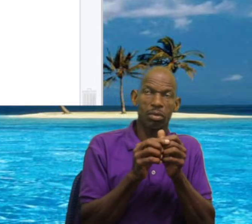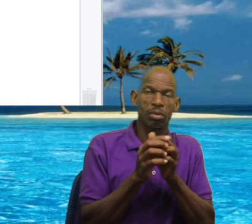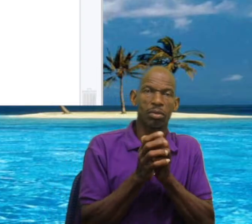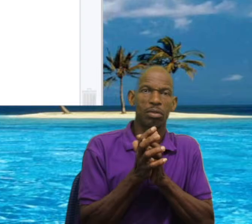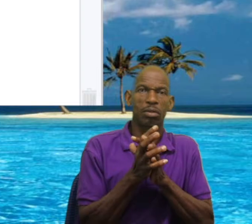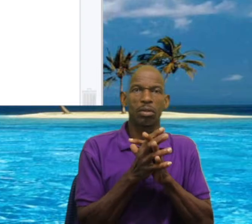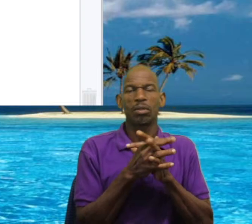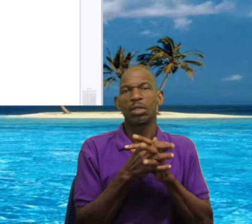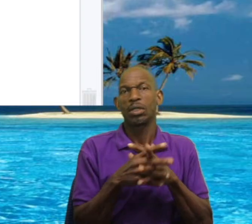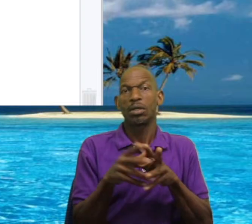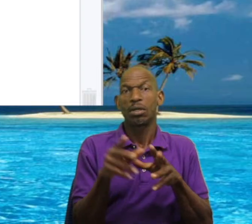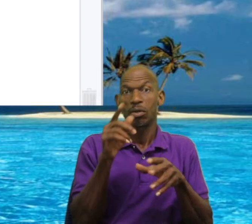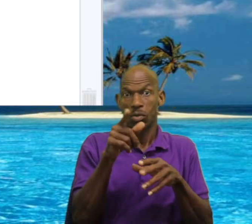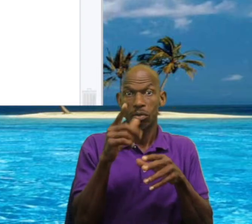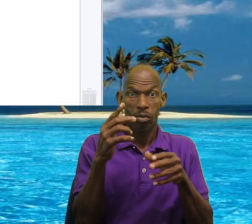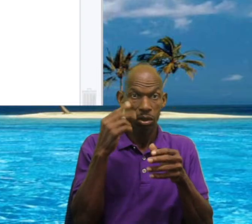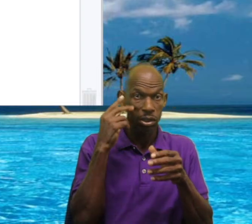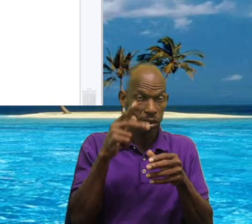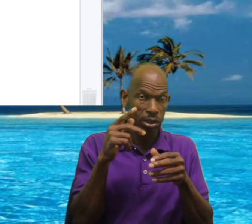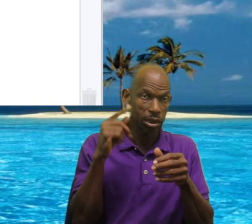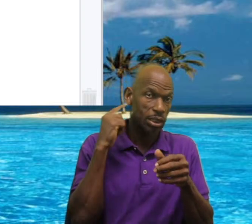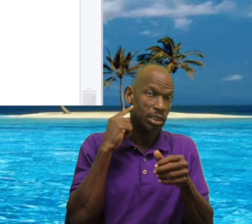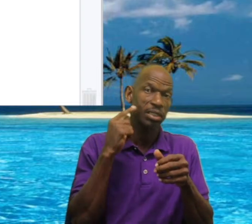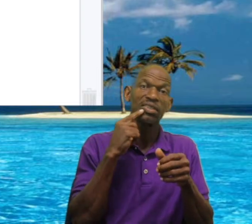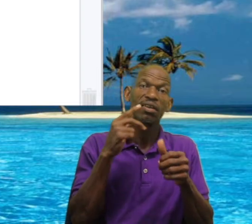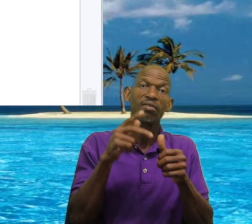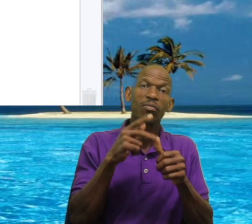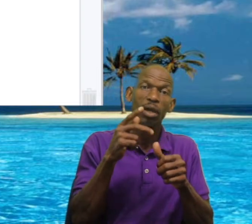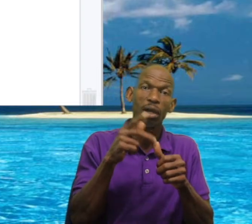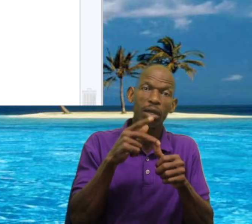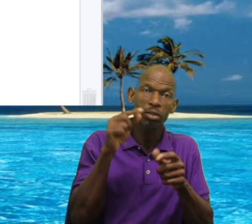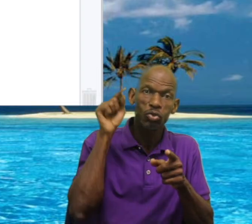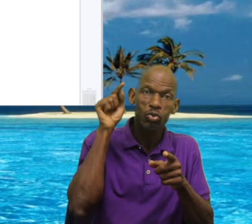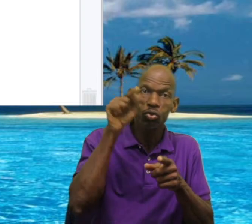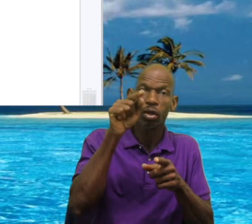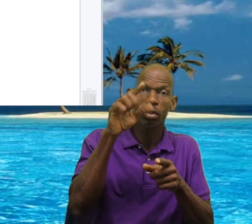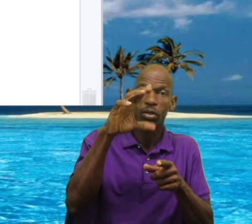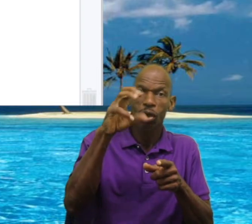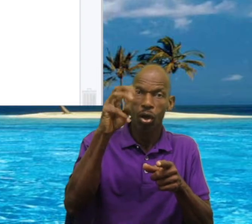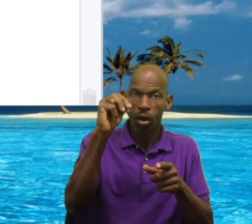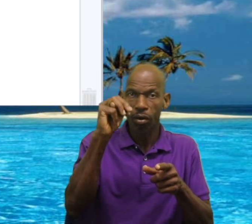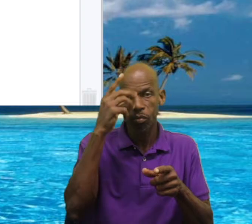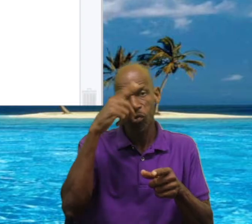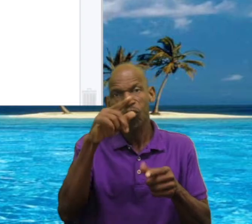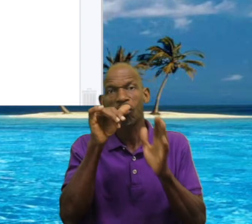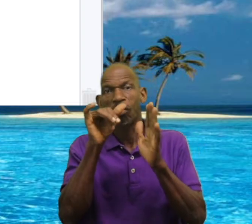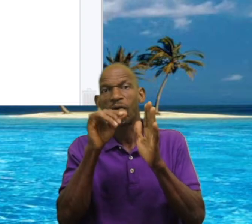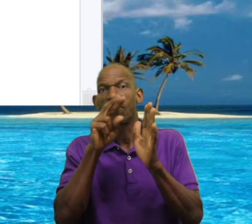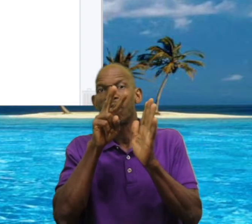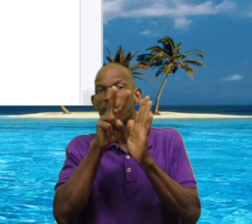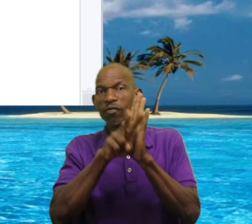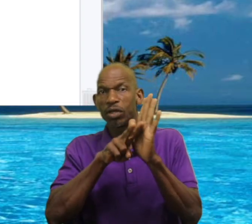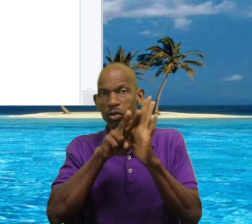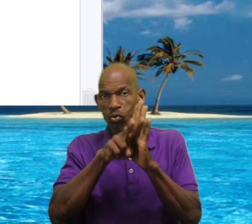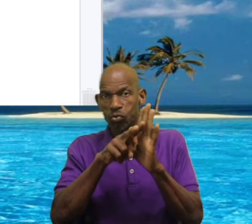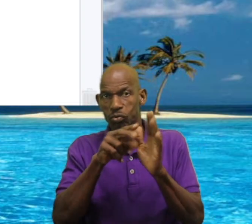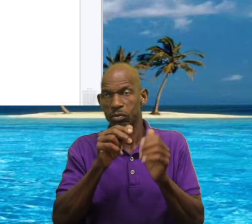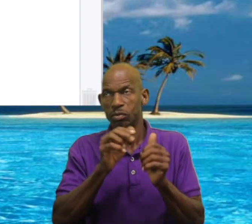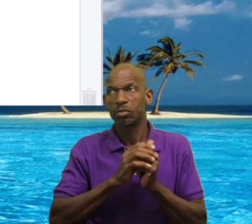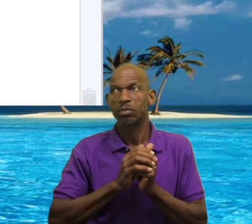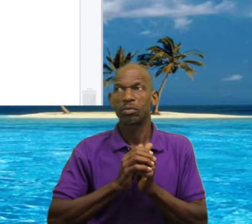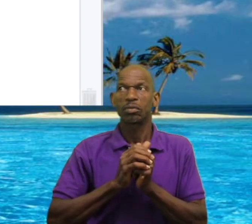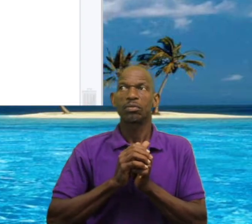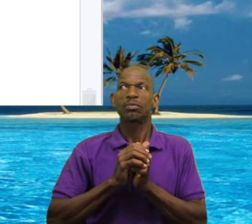and. So we have and on this side. When we're using and, we use and